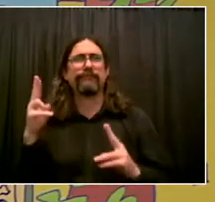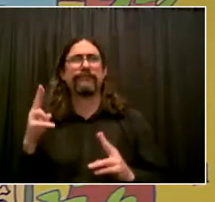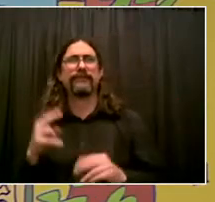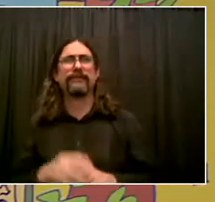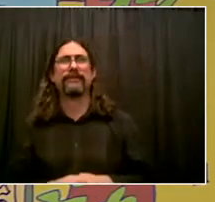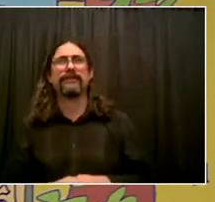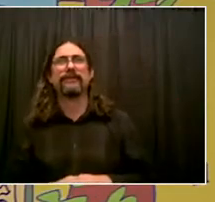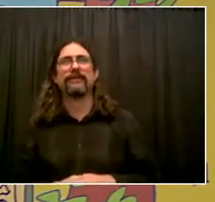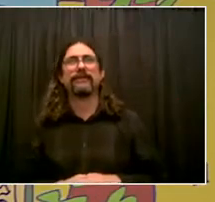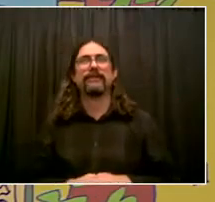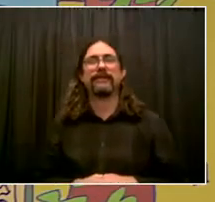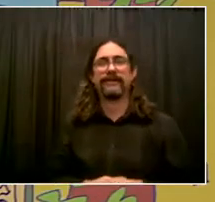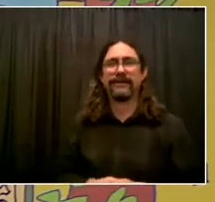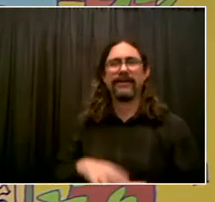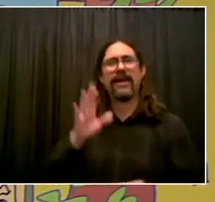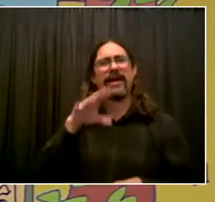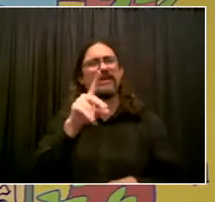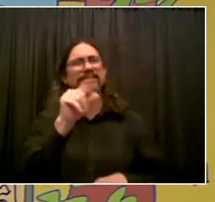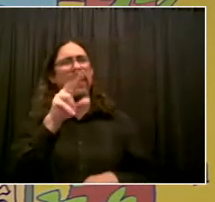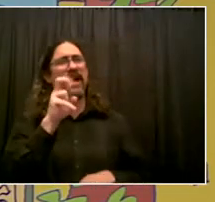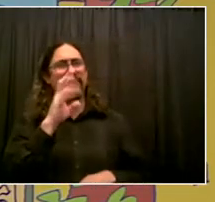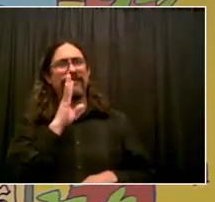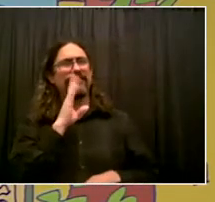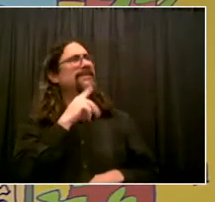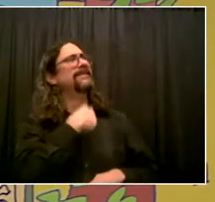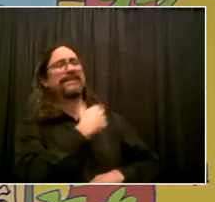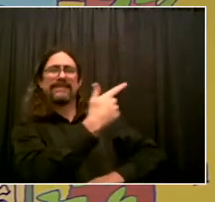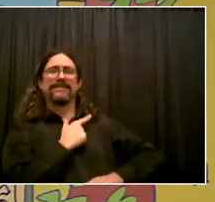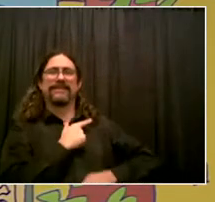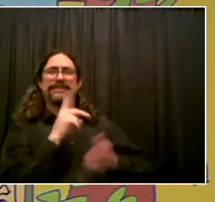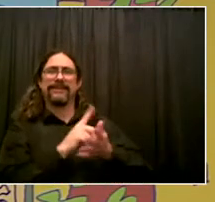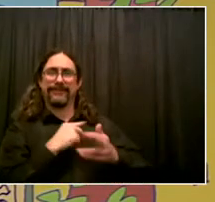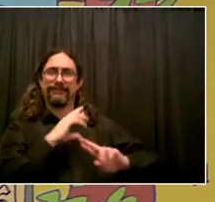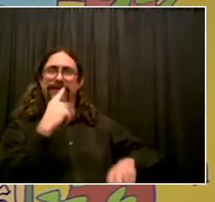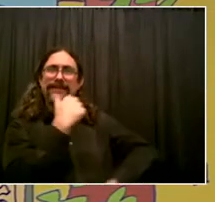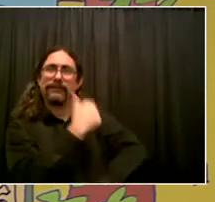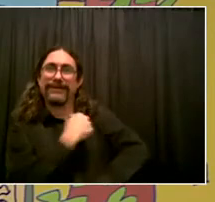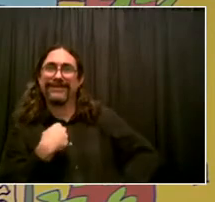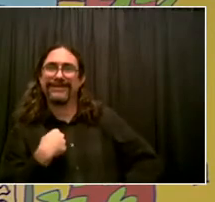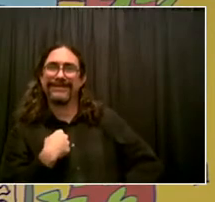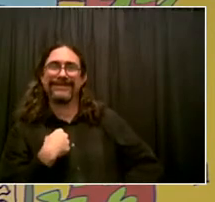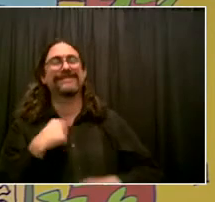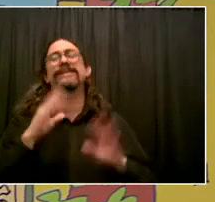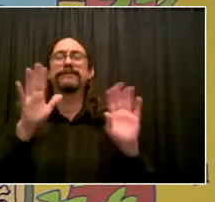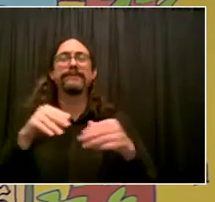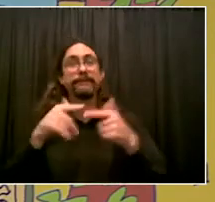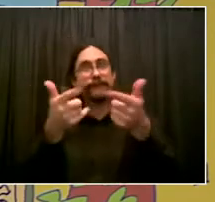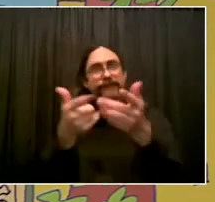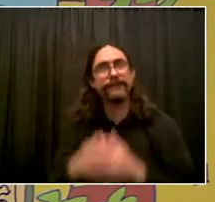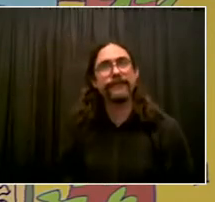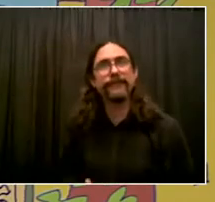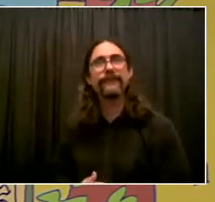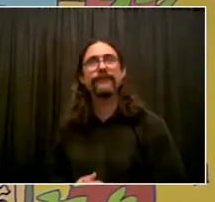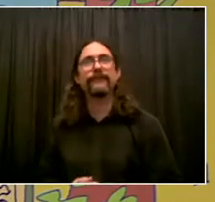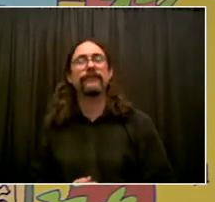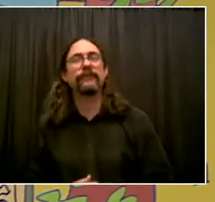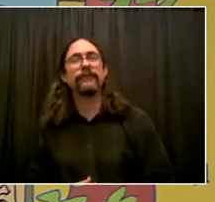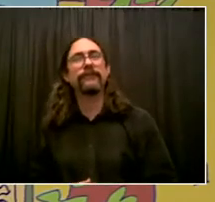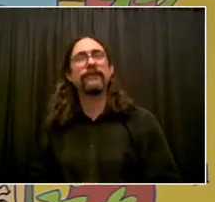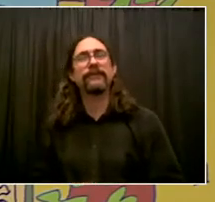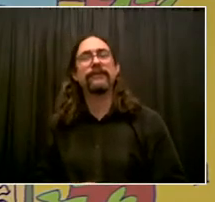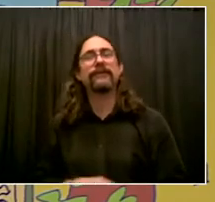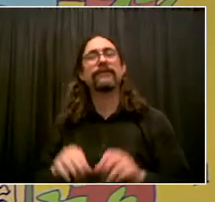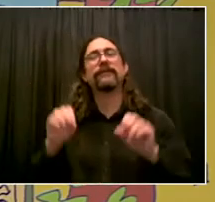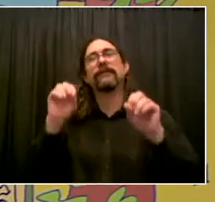I'm not as well versed in scripture as Ms. Honan, but I would agree that given that you were telling a local